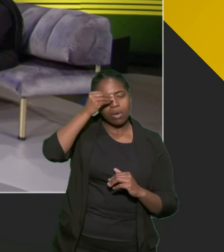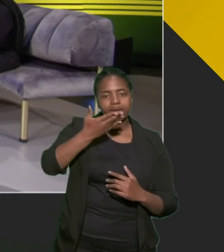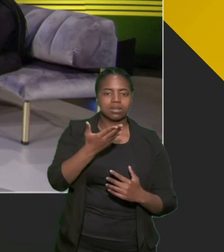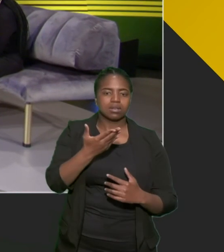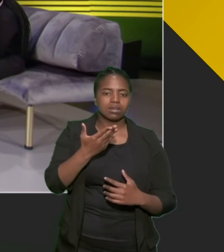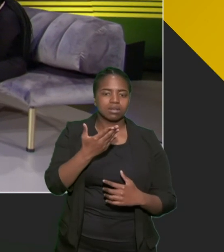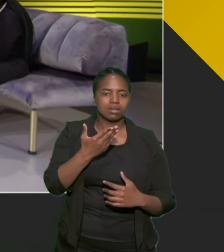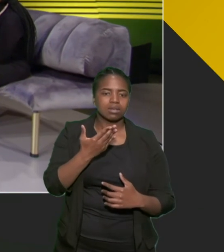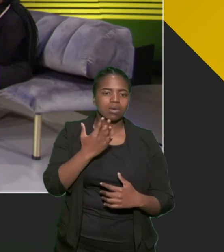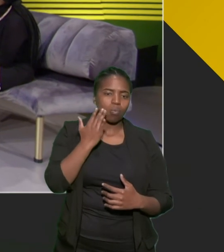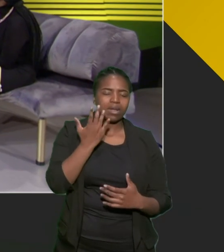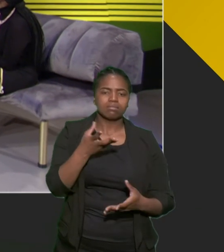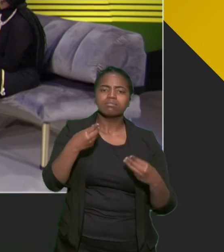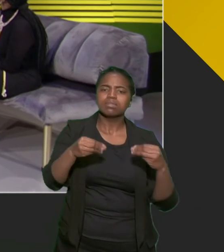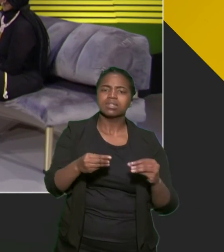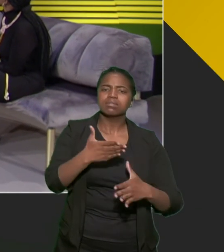learning about what it means to run an enterprise